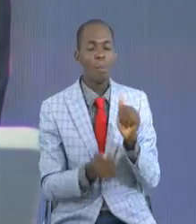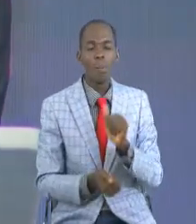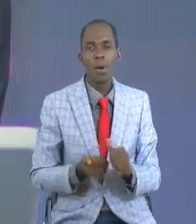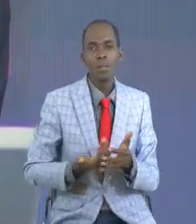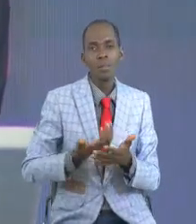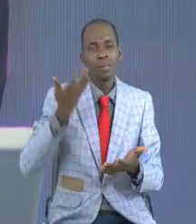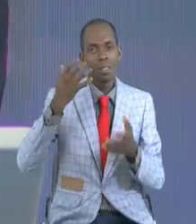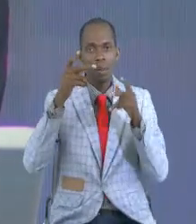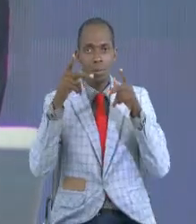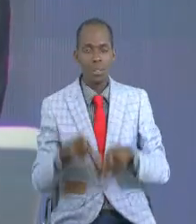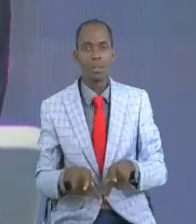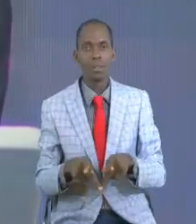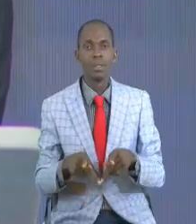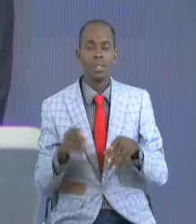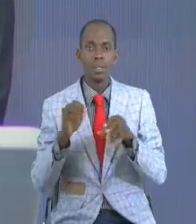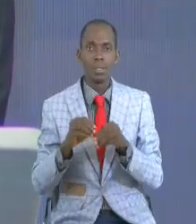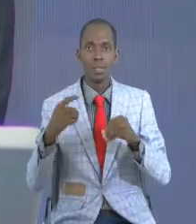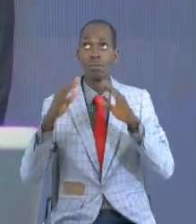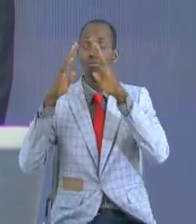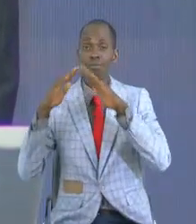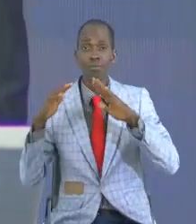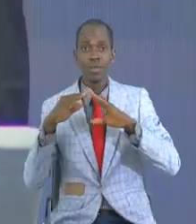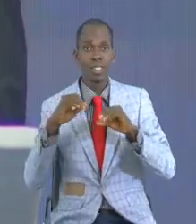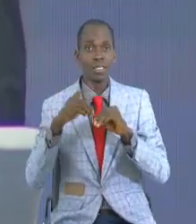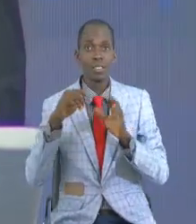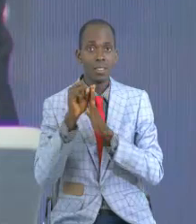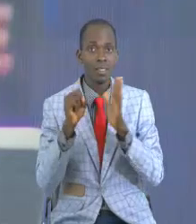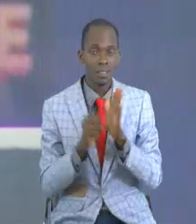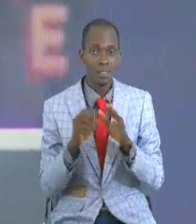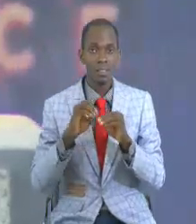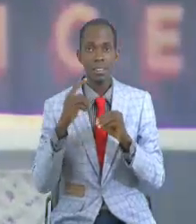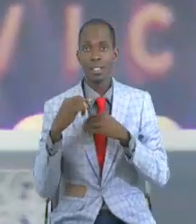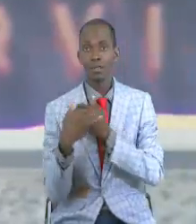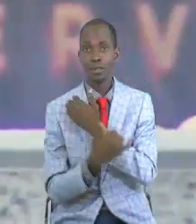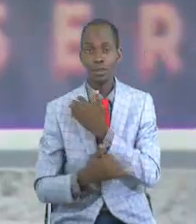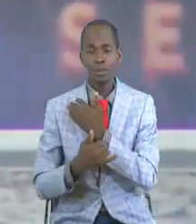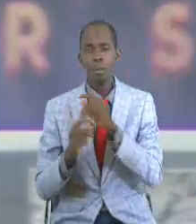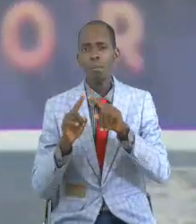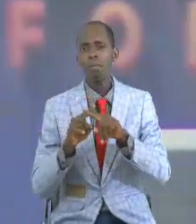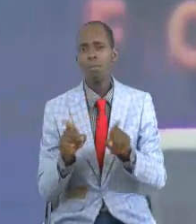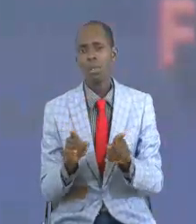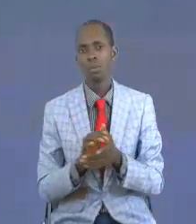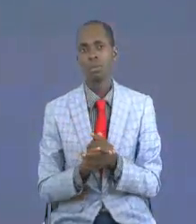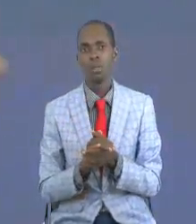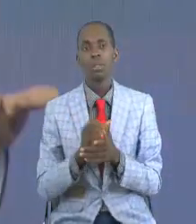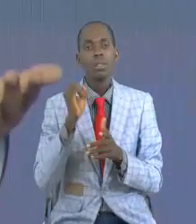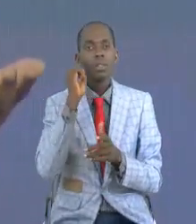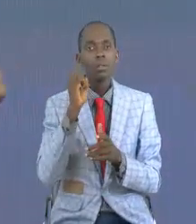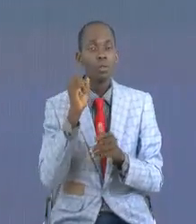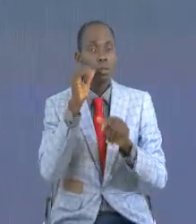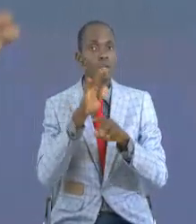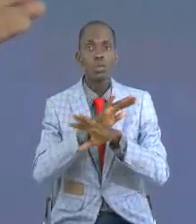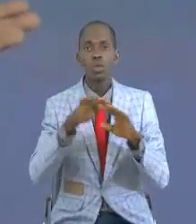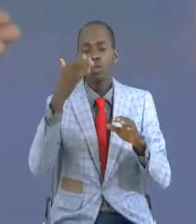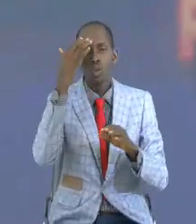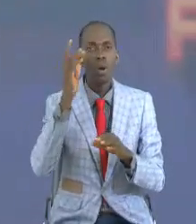in town, in the state, in the country, but she didn't know her privilege